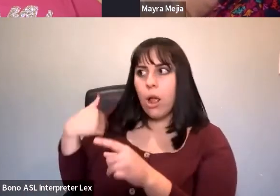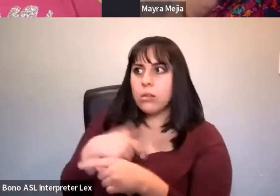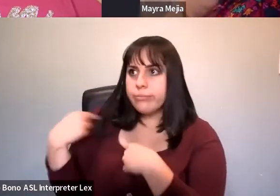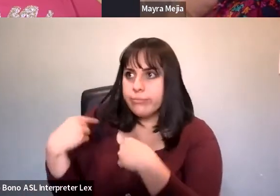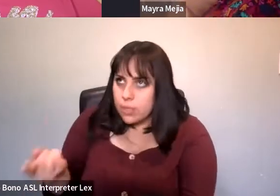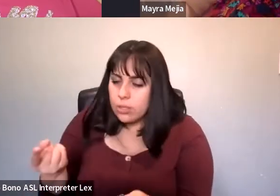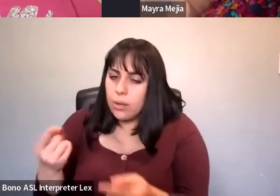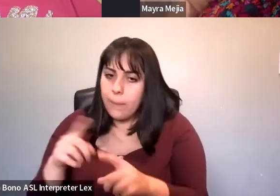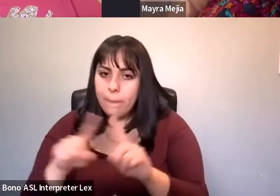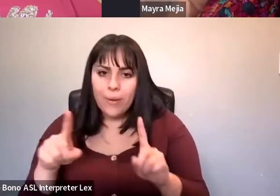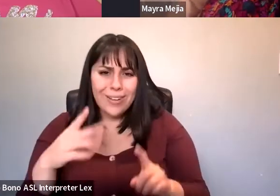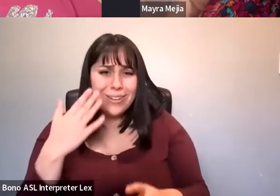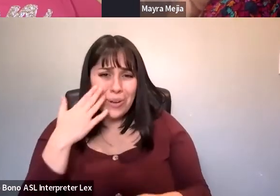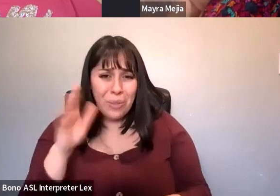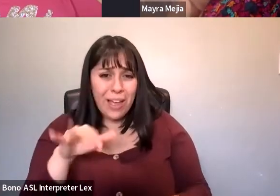nothing wrong with being fat.